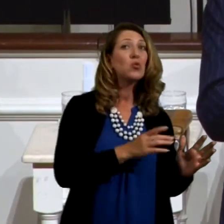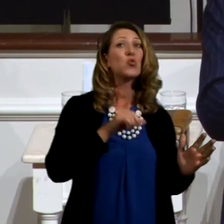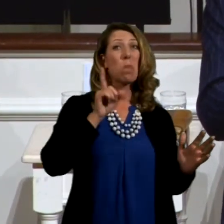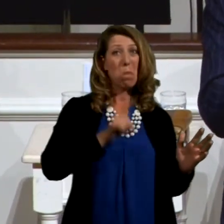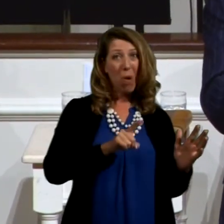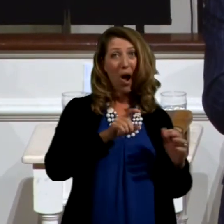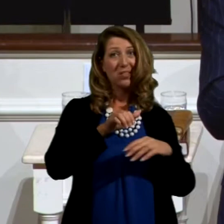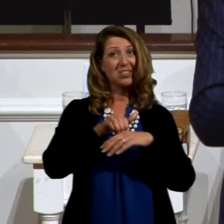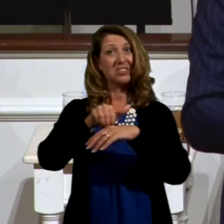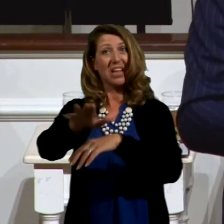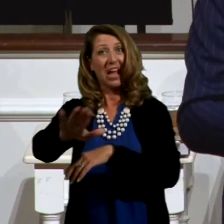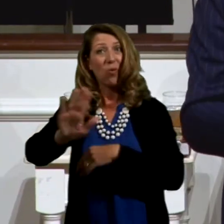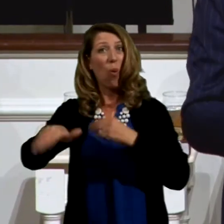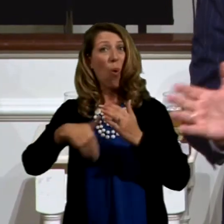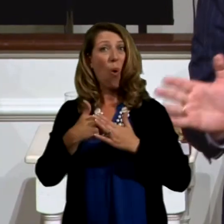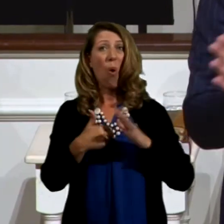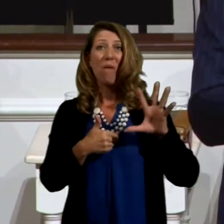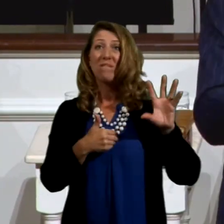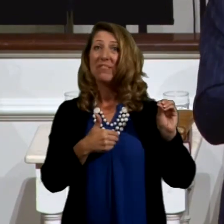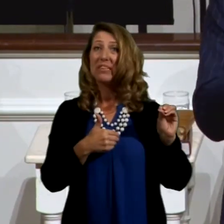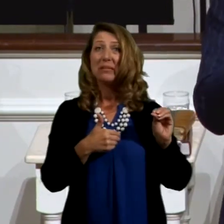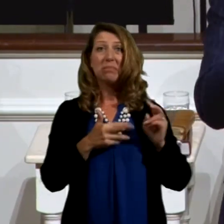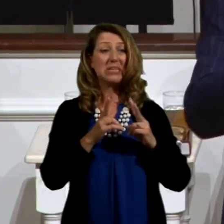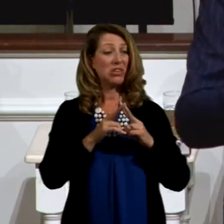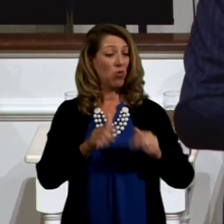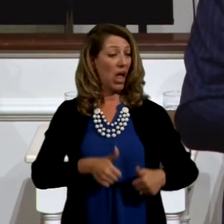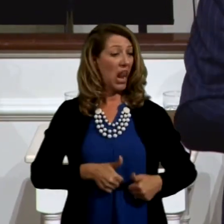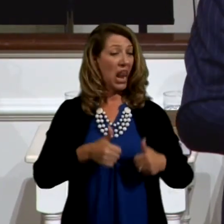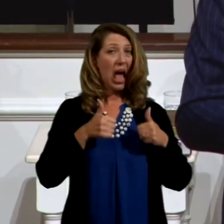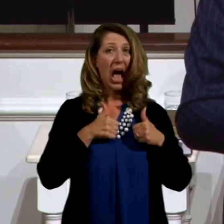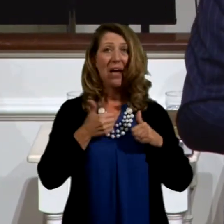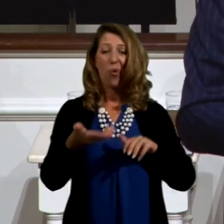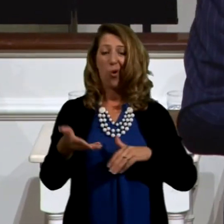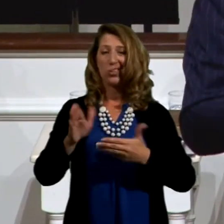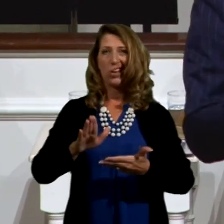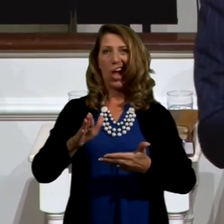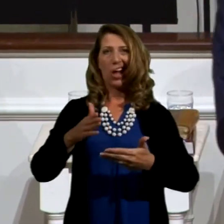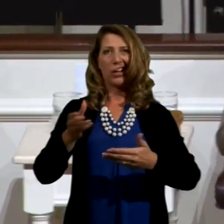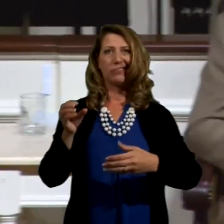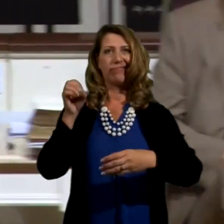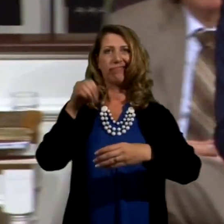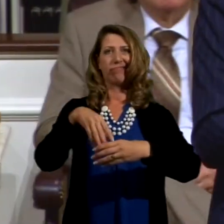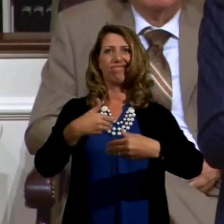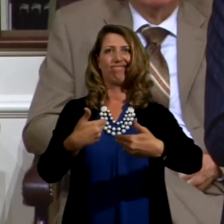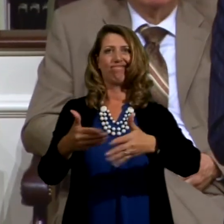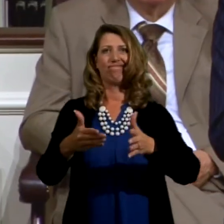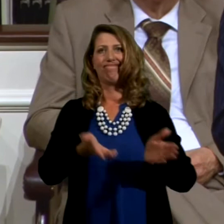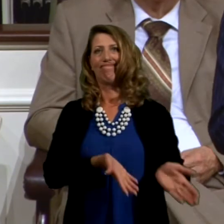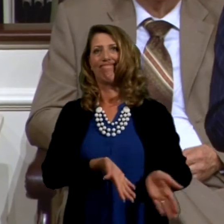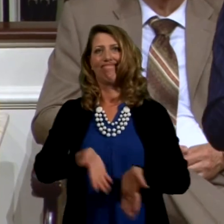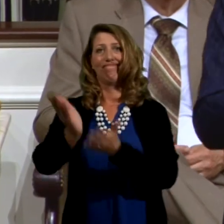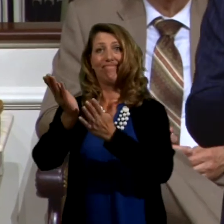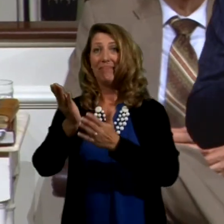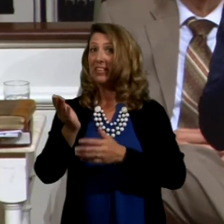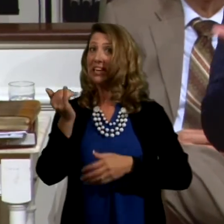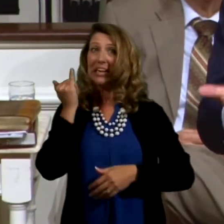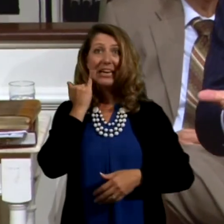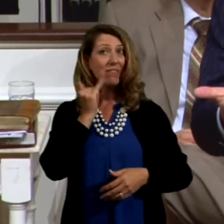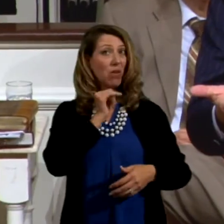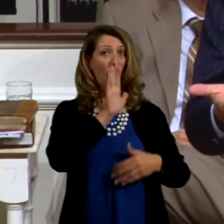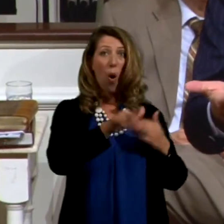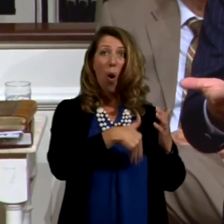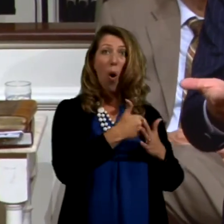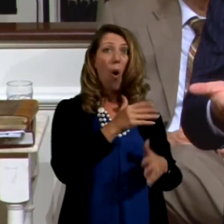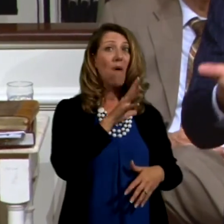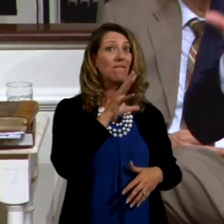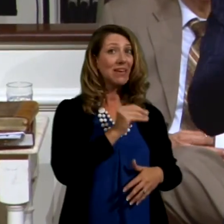them, dead or alive. You either brought them in alive or you brought them in a box. And if you didn't bring all 50 of them back, you had to give a life